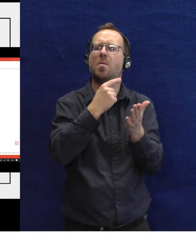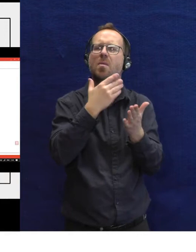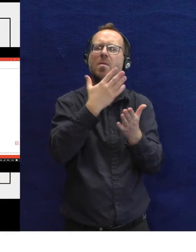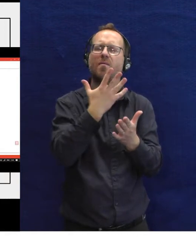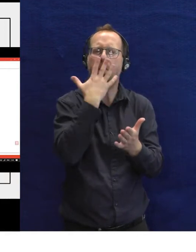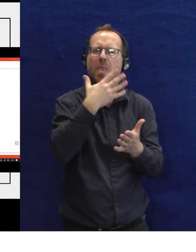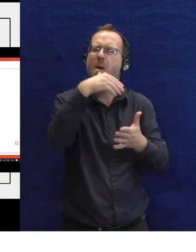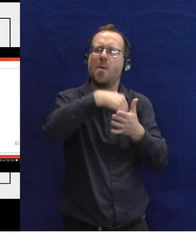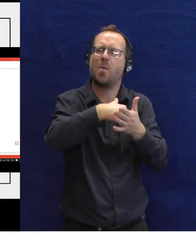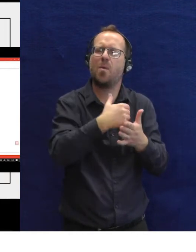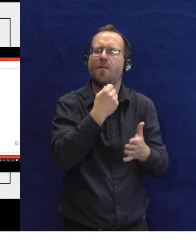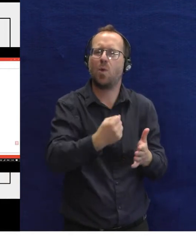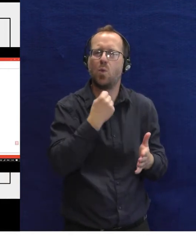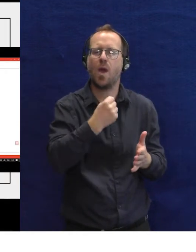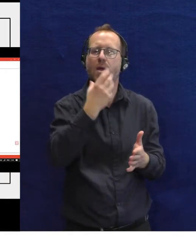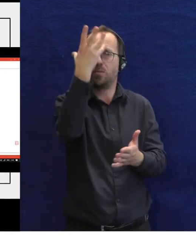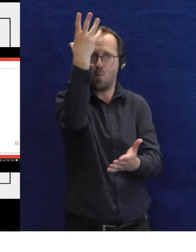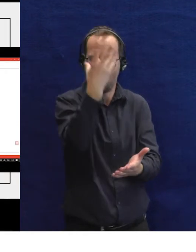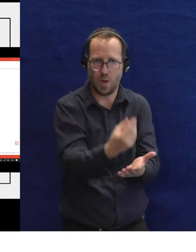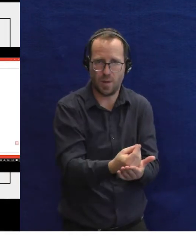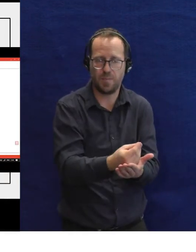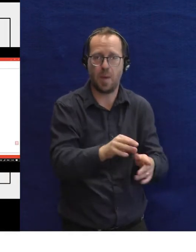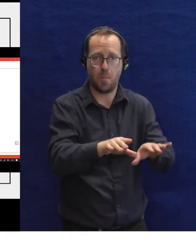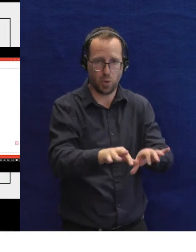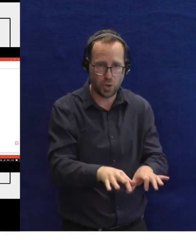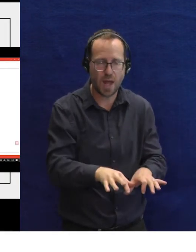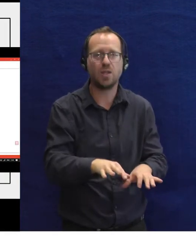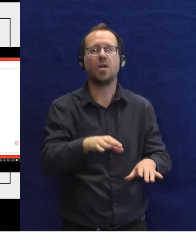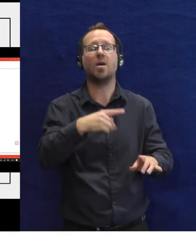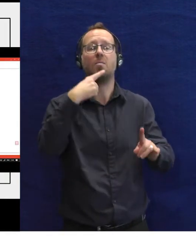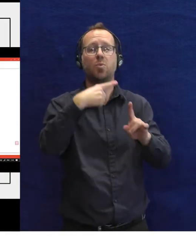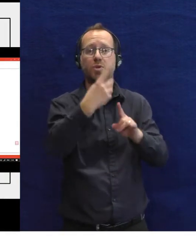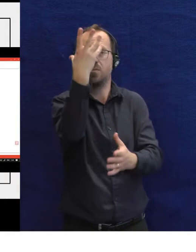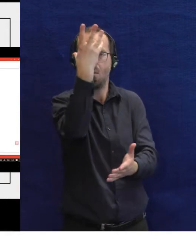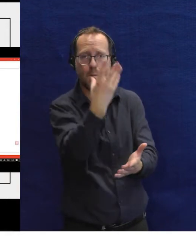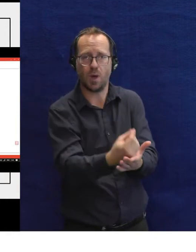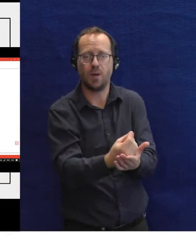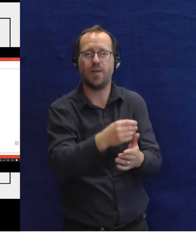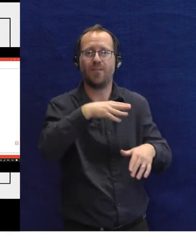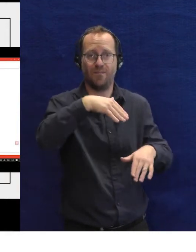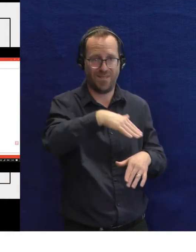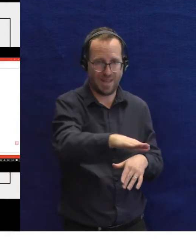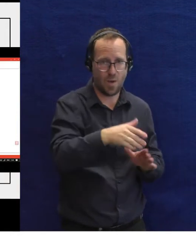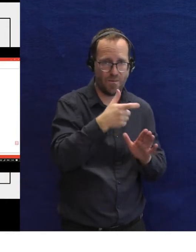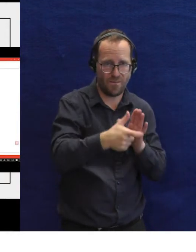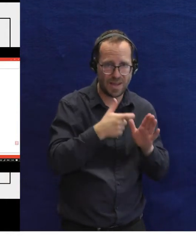computer. You insert your video content which you want to add audio description for.